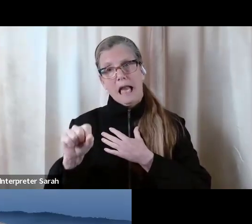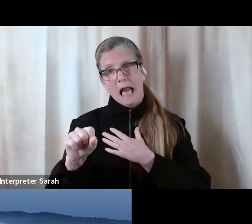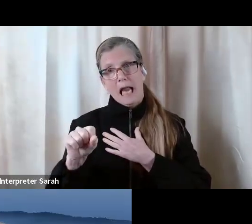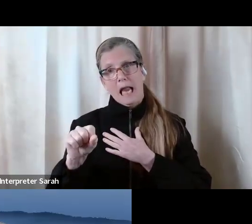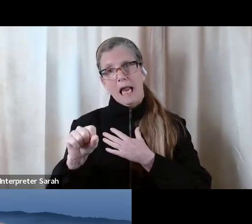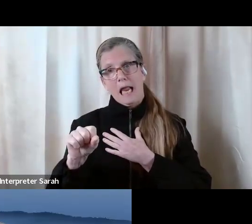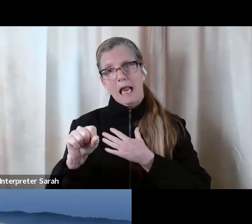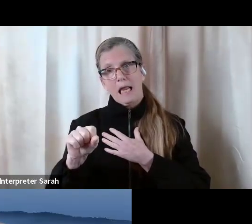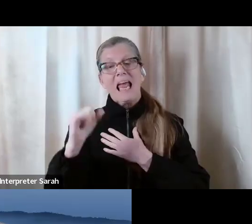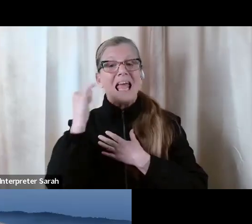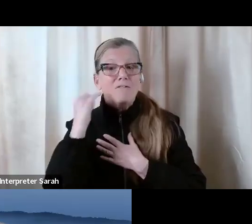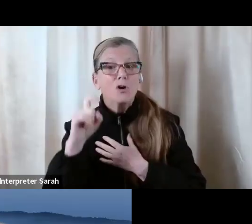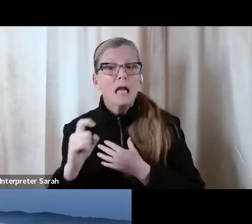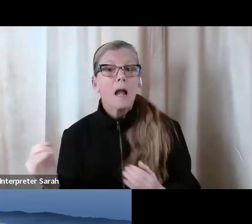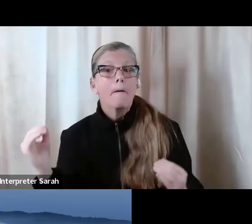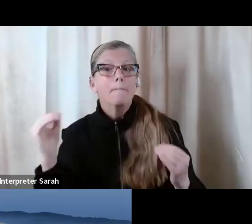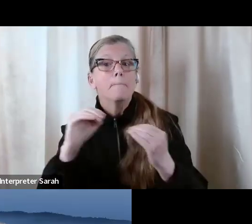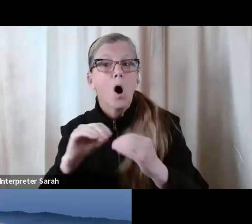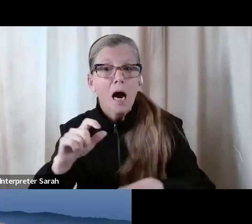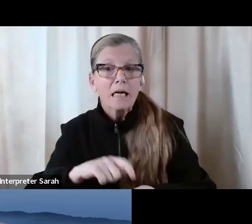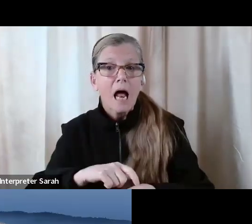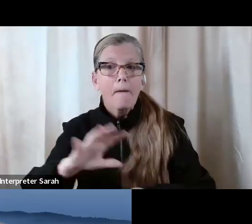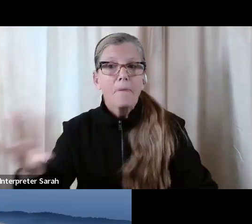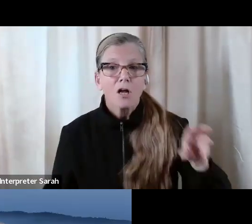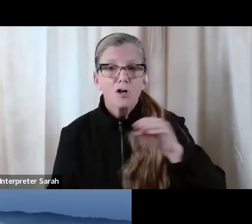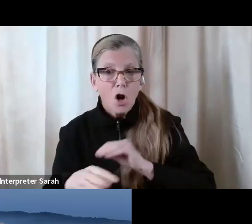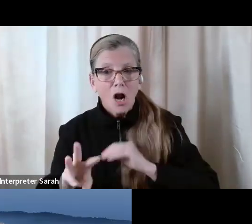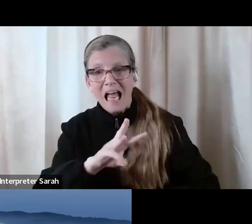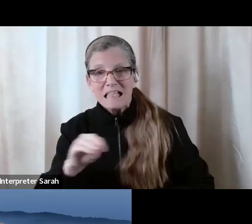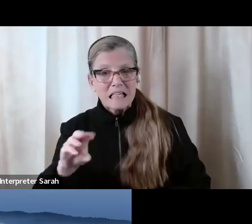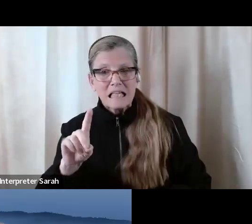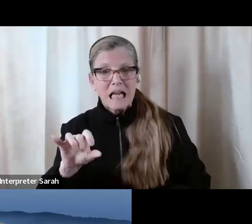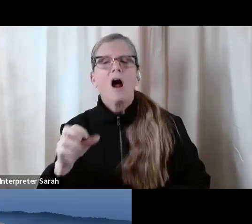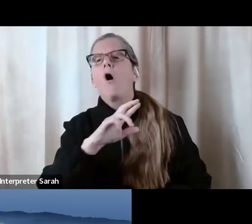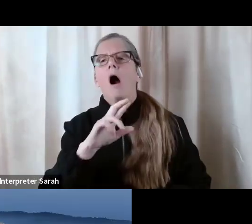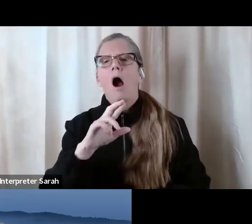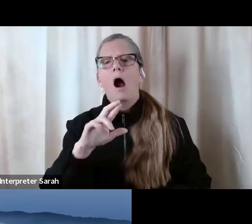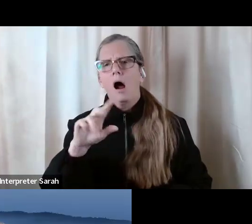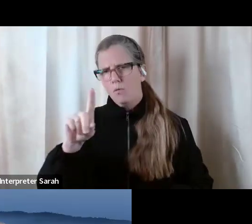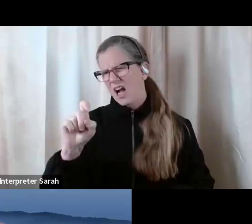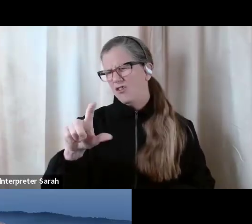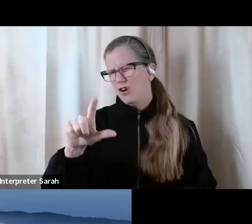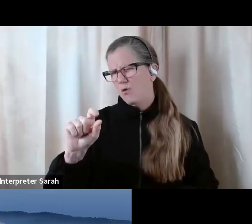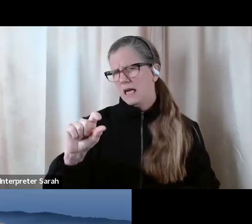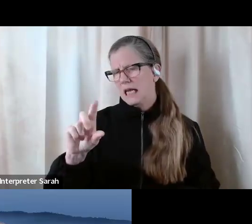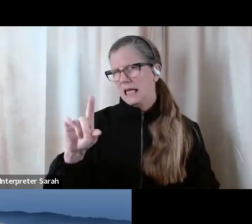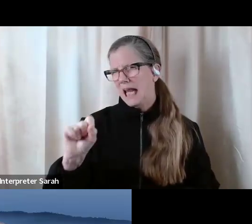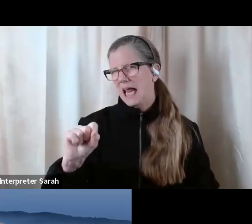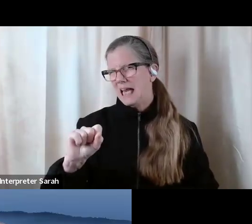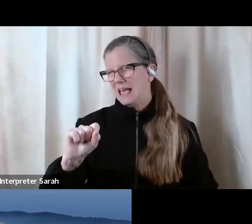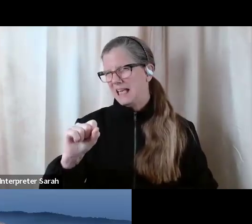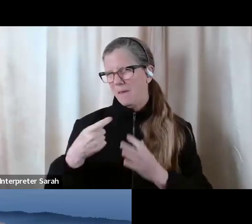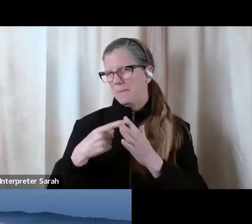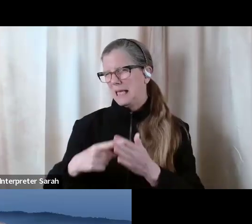time is needed, then we can suspend it up to 120 days in the initial Got it. suspension.